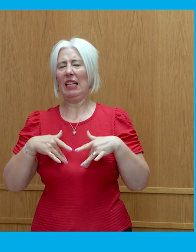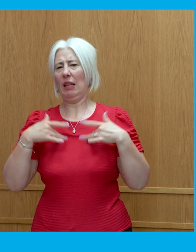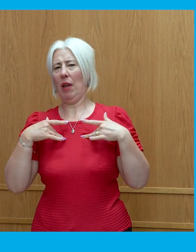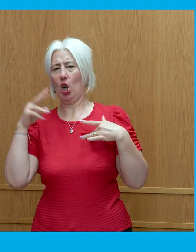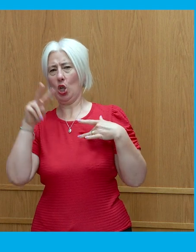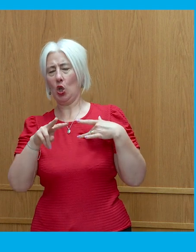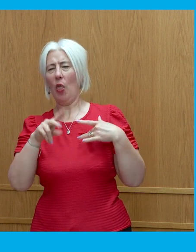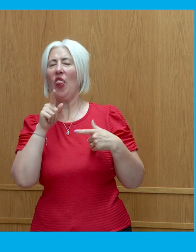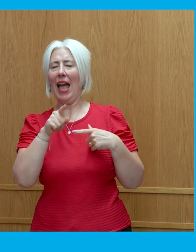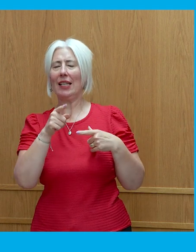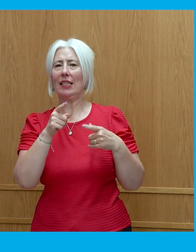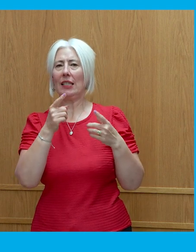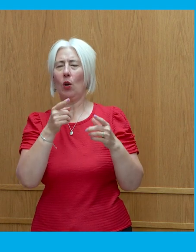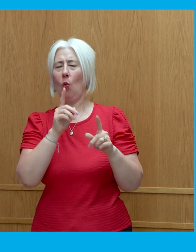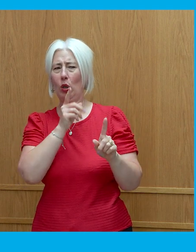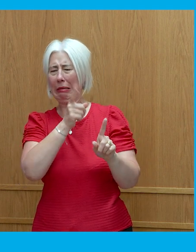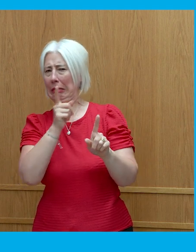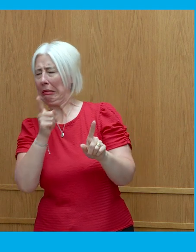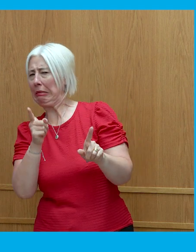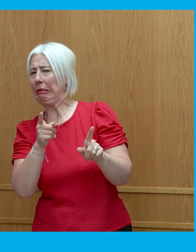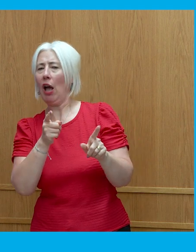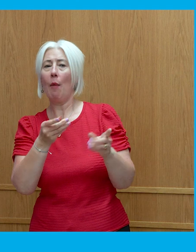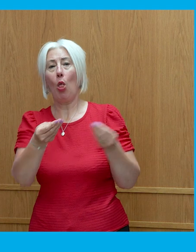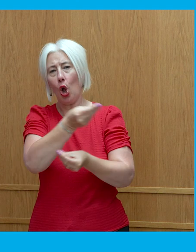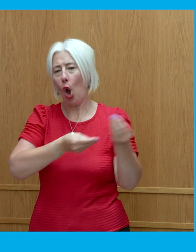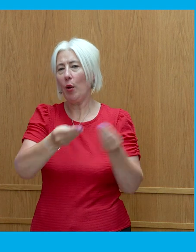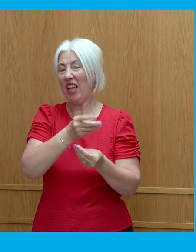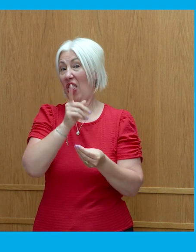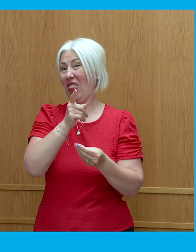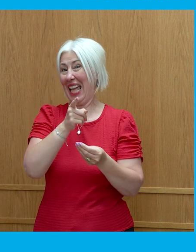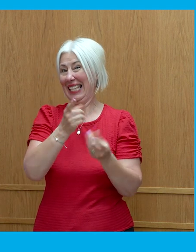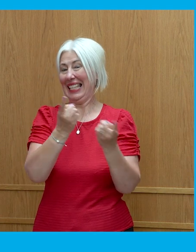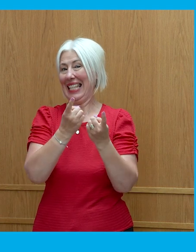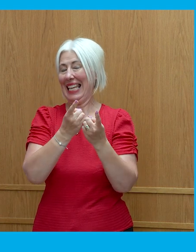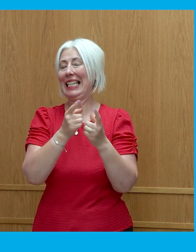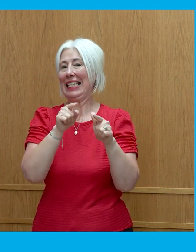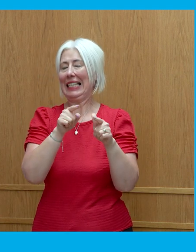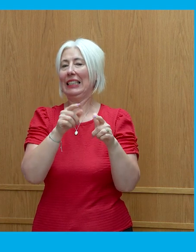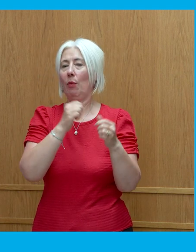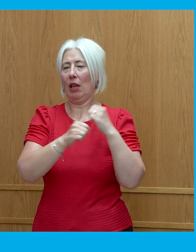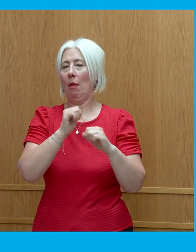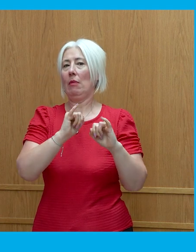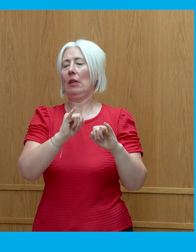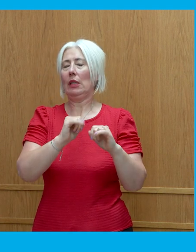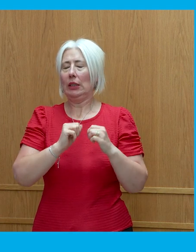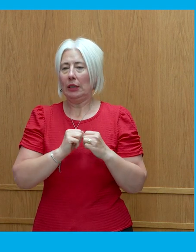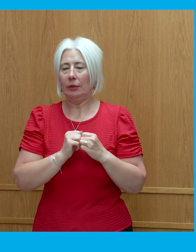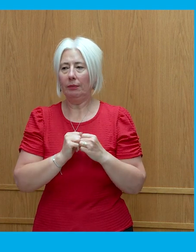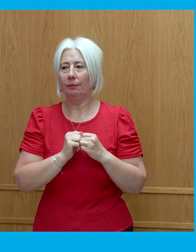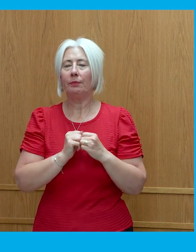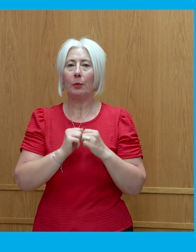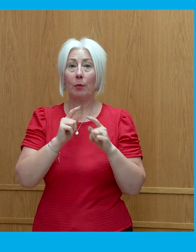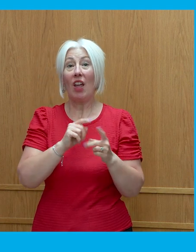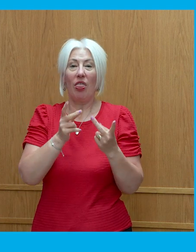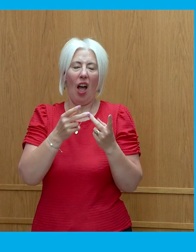economy. I think that's, you know, that's the battlefield, the Schwerpunkt, you know, that's the thing. I think the